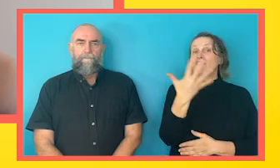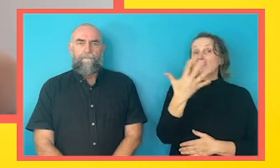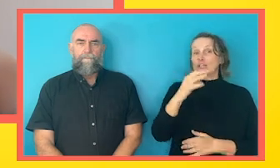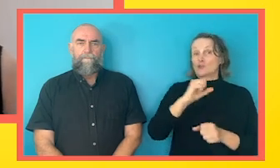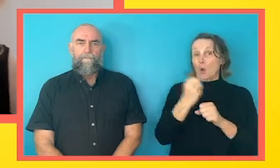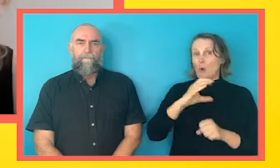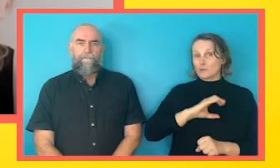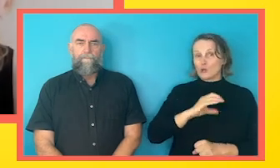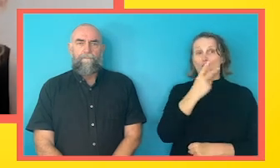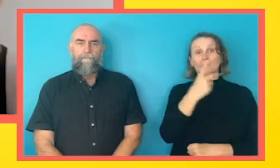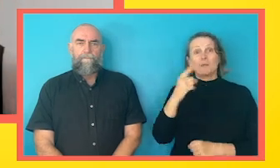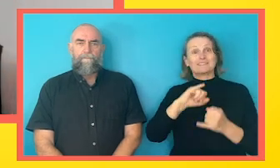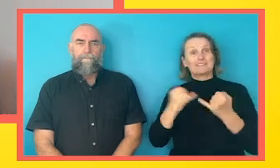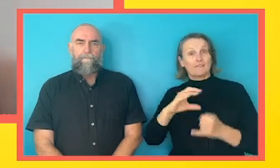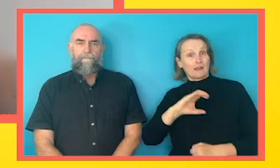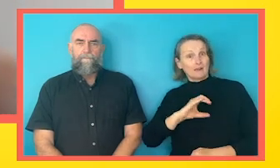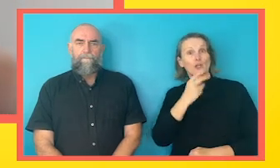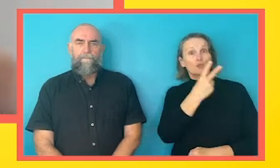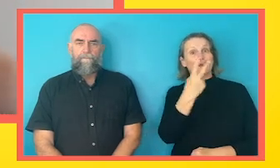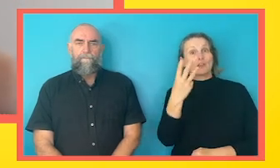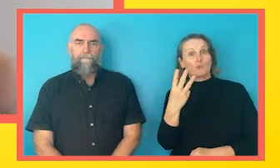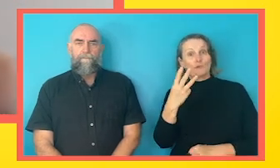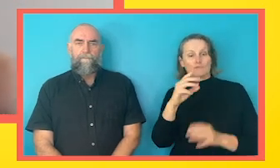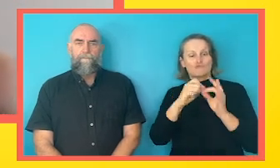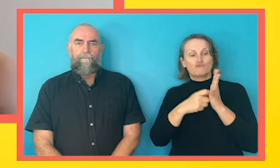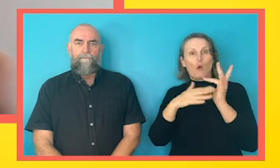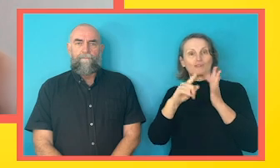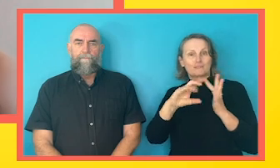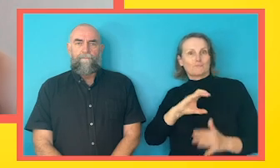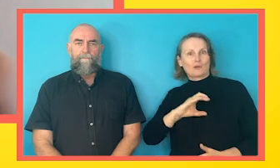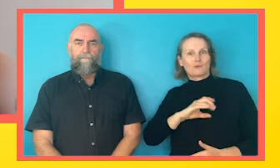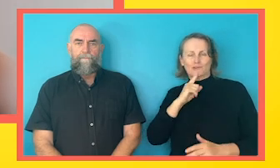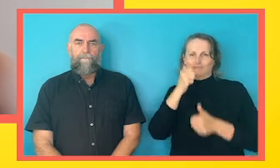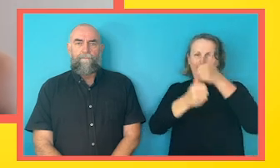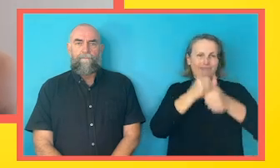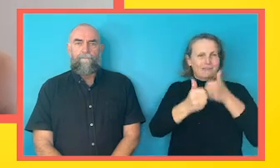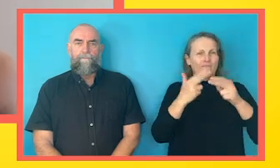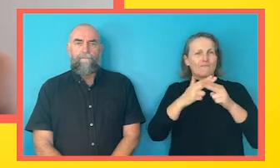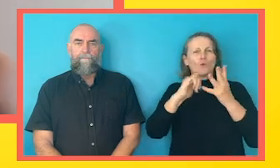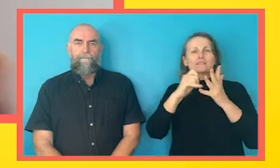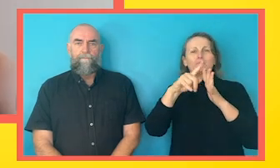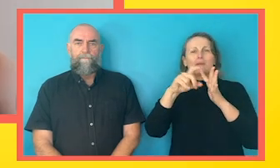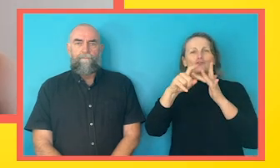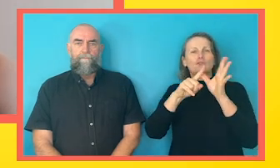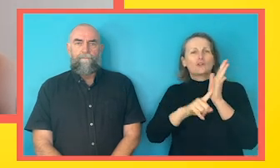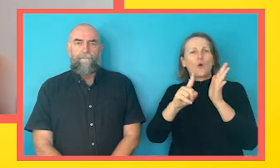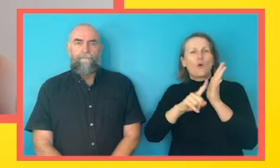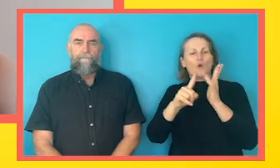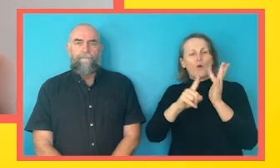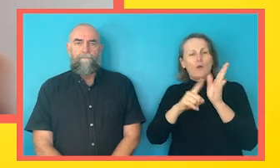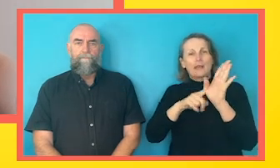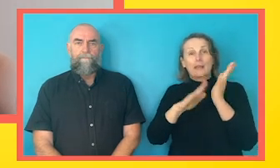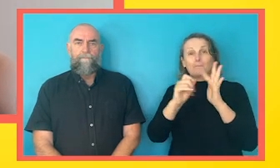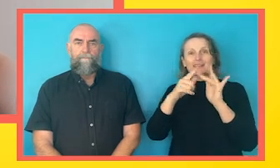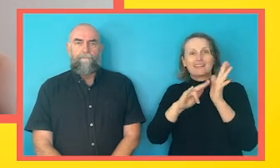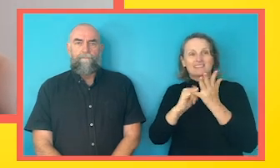15 gold, 21 silver, and 23 bronze. So shout out to all of our Special Olympians who were competing